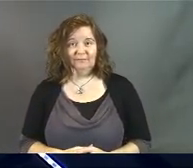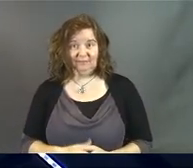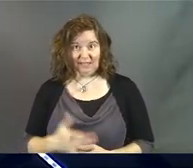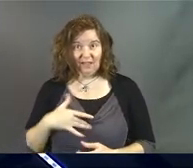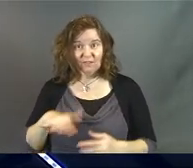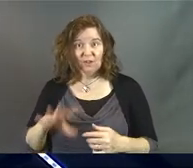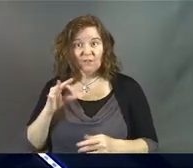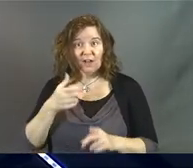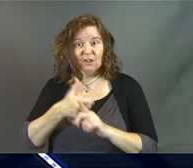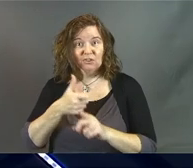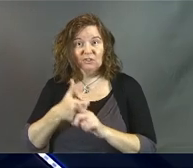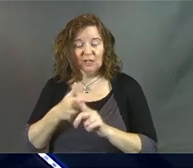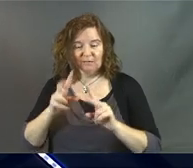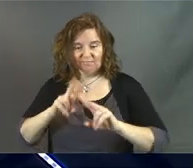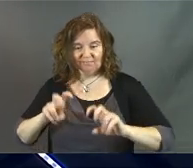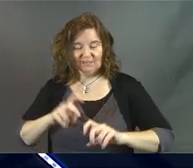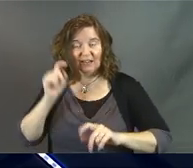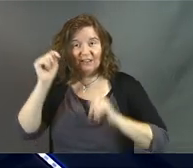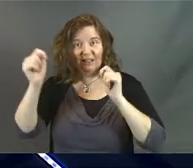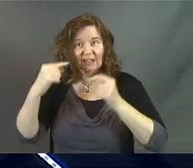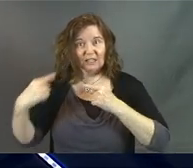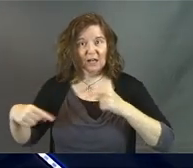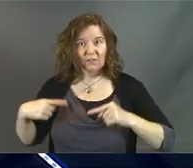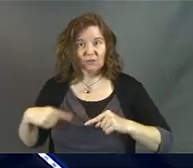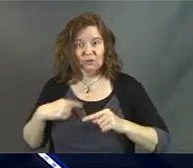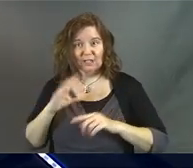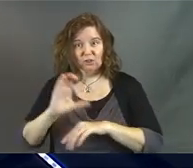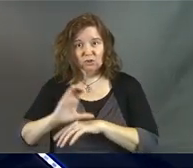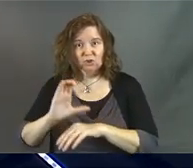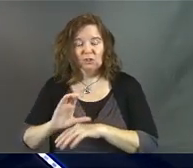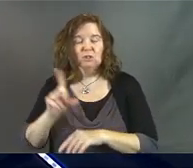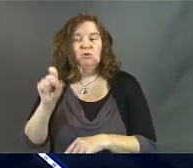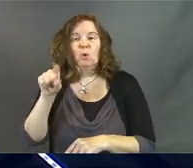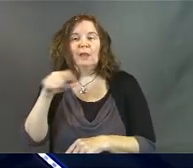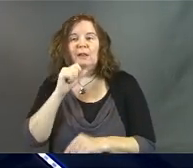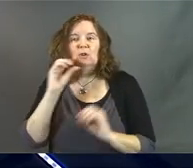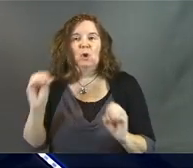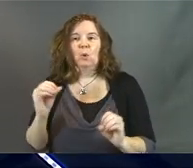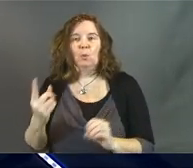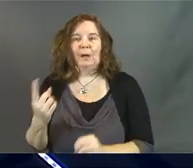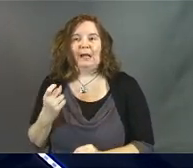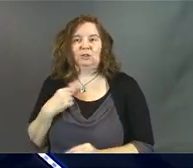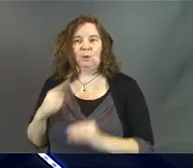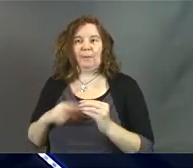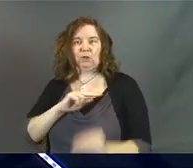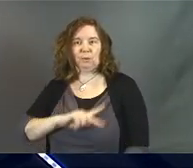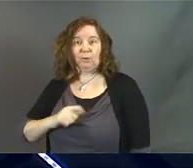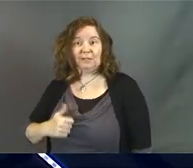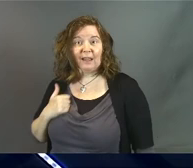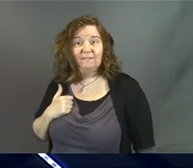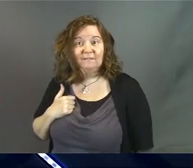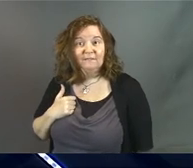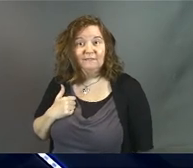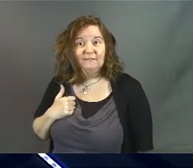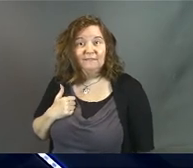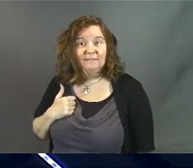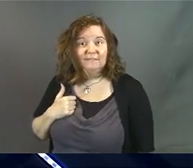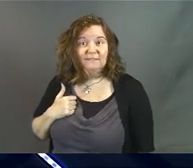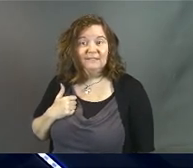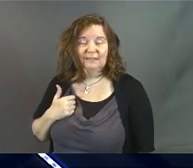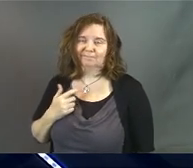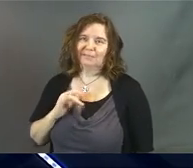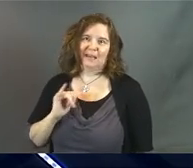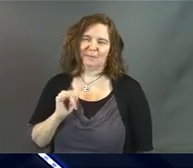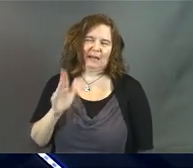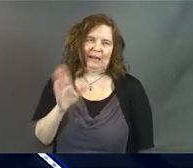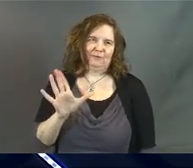You ever find yourselves digging into theological controversies in the church just so that no one will ask you about your personal life? Yeah,